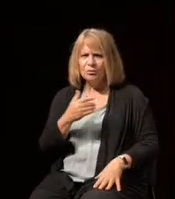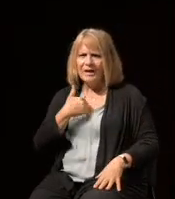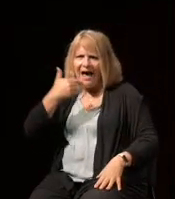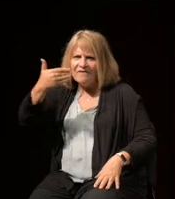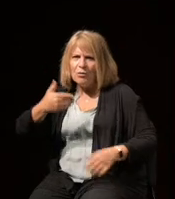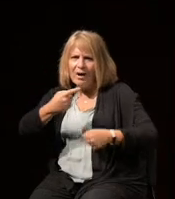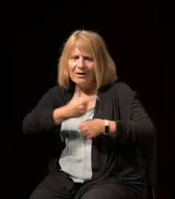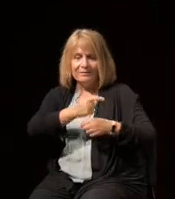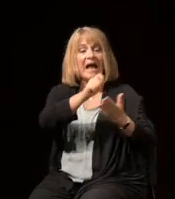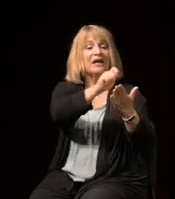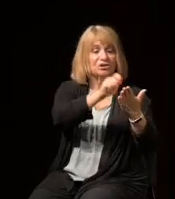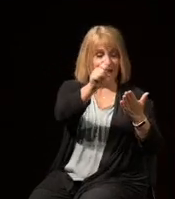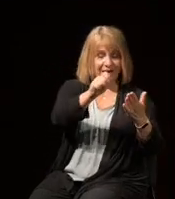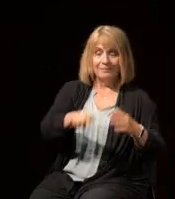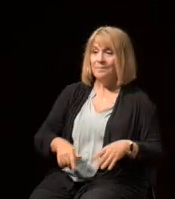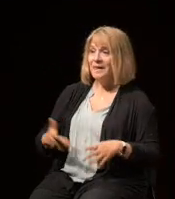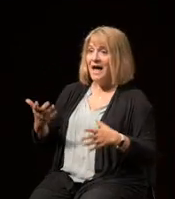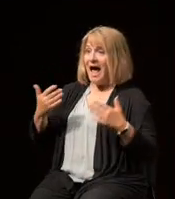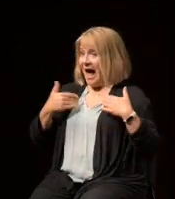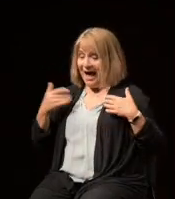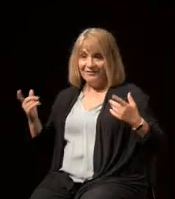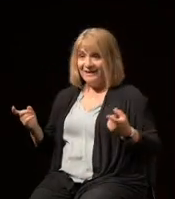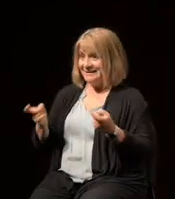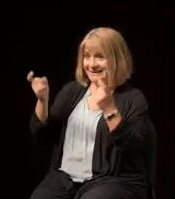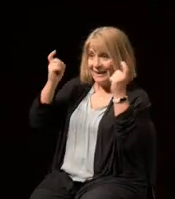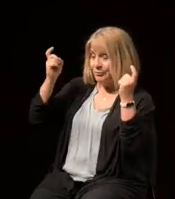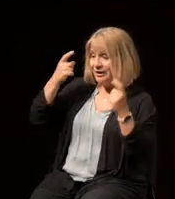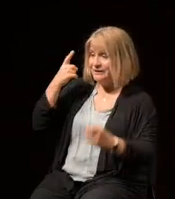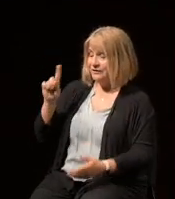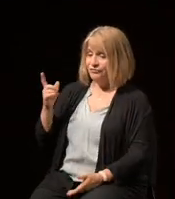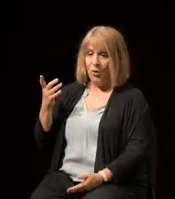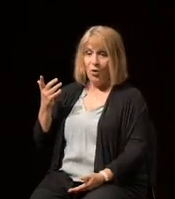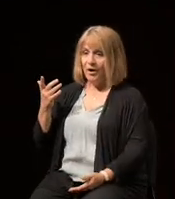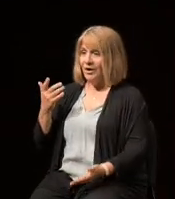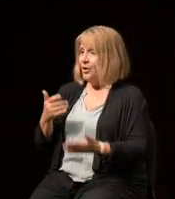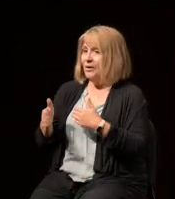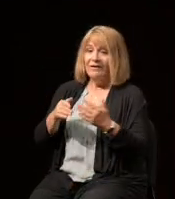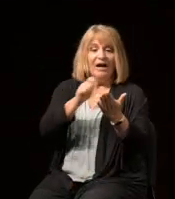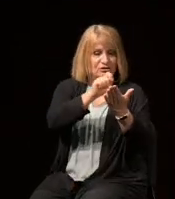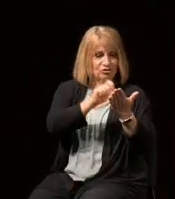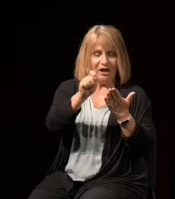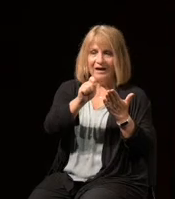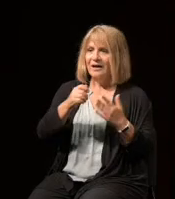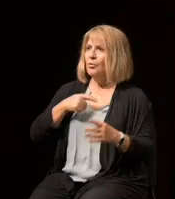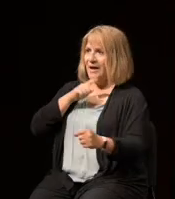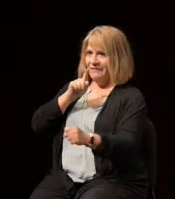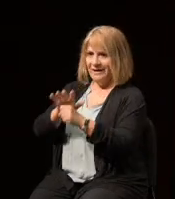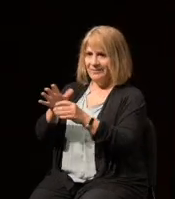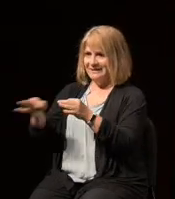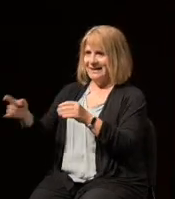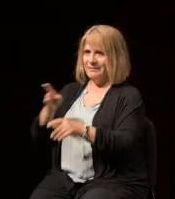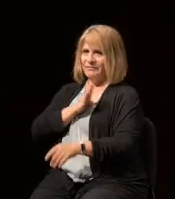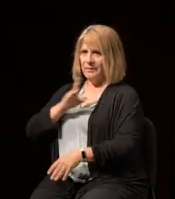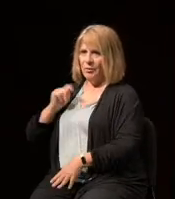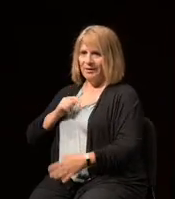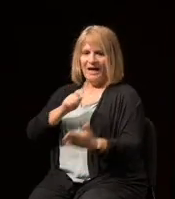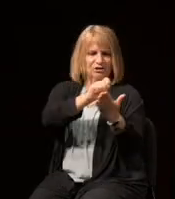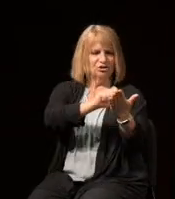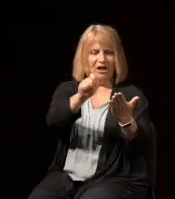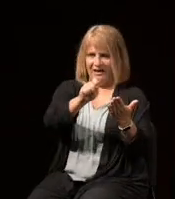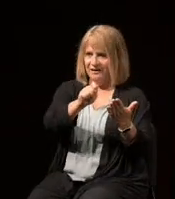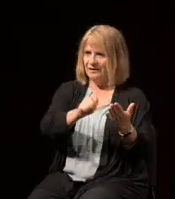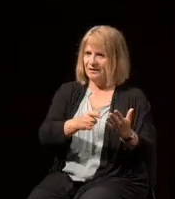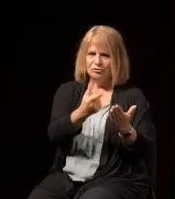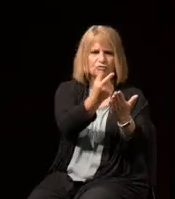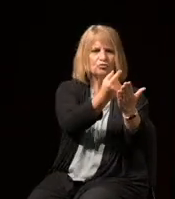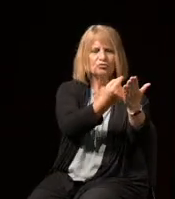day, check. We celebrated, you know, whatever it might do, check. We got a commitment statement from the board, check. You know, what do I do?